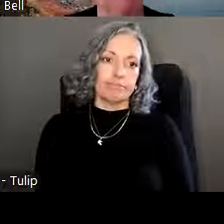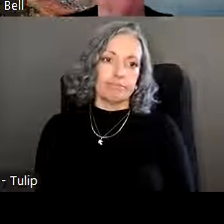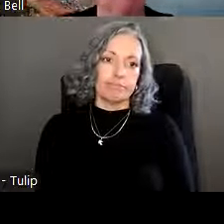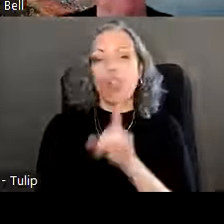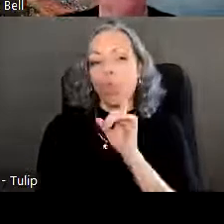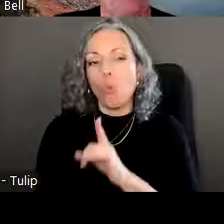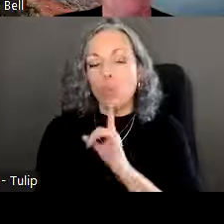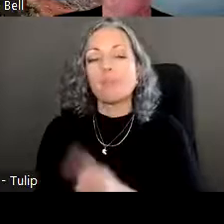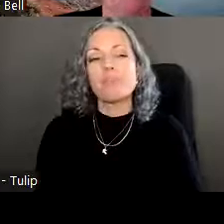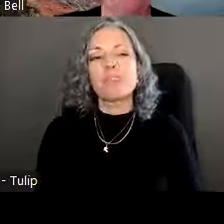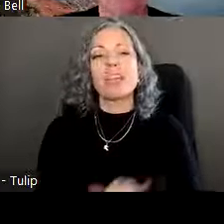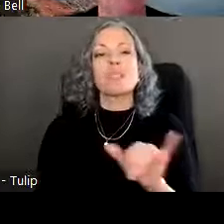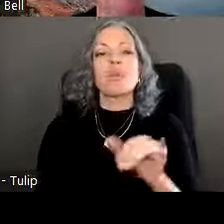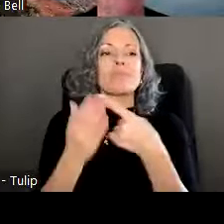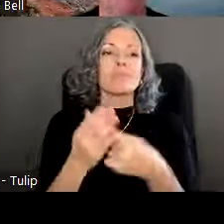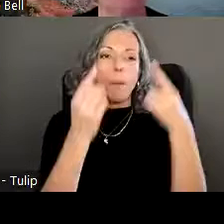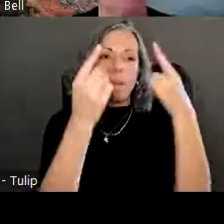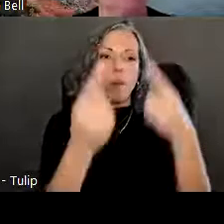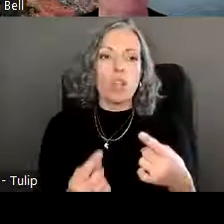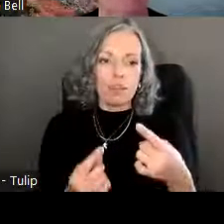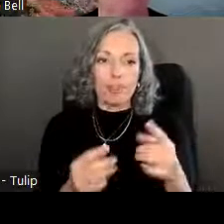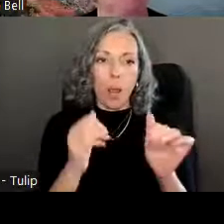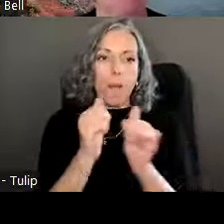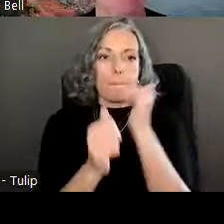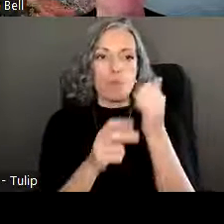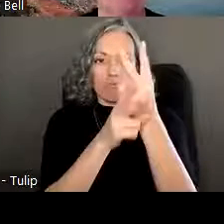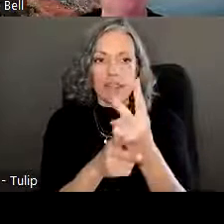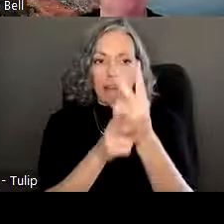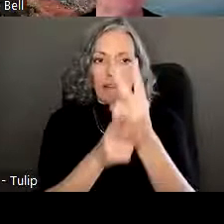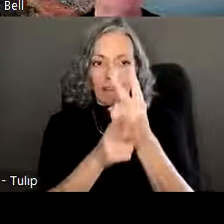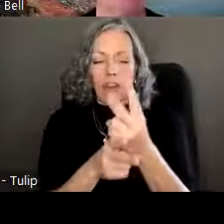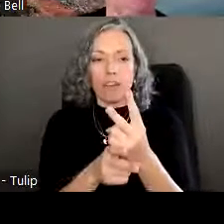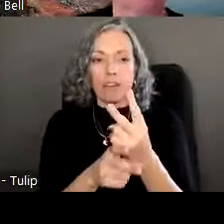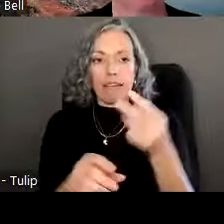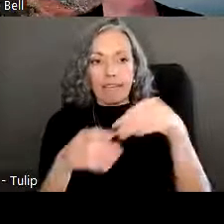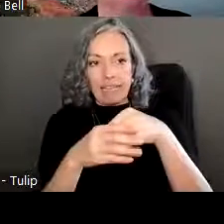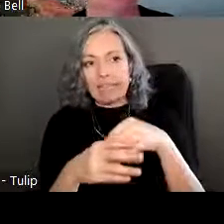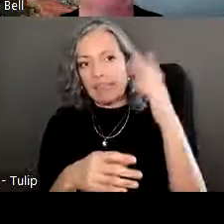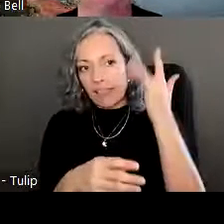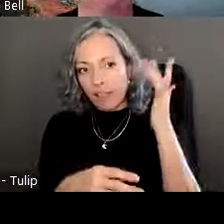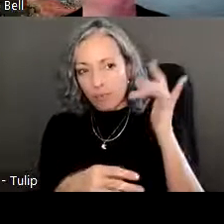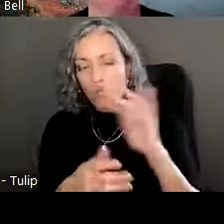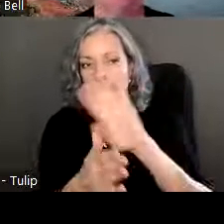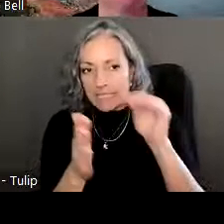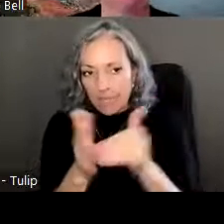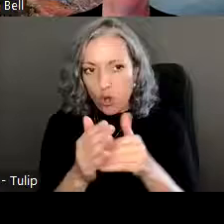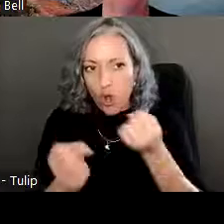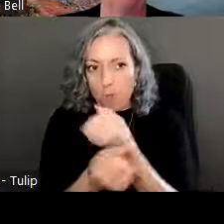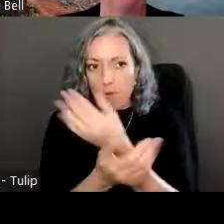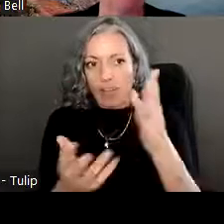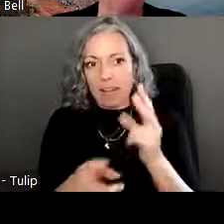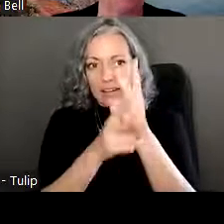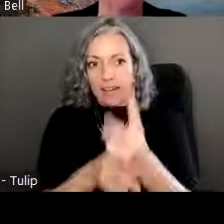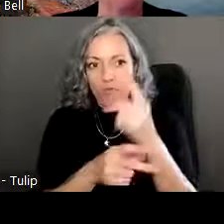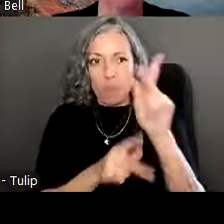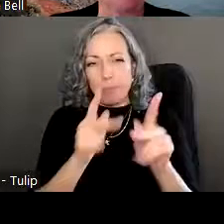So just as a discussion points, we're seeing that most of these caregivers served by the California Caregiver Resource Centers are providing care for people who